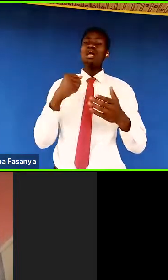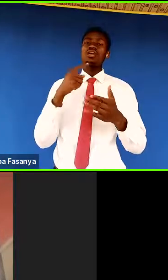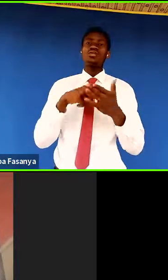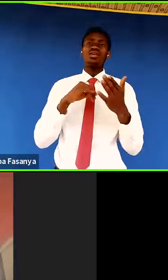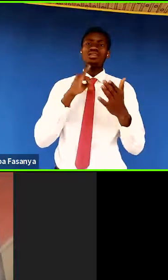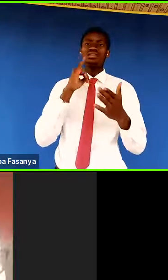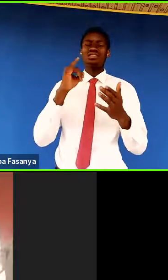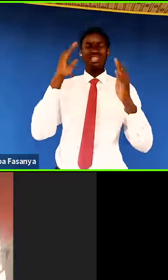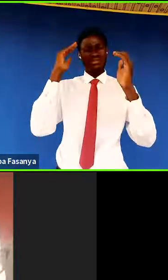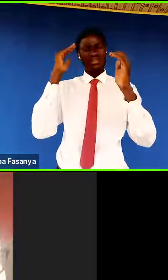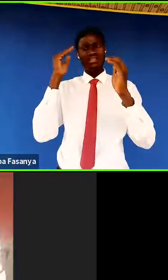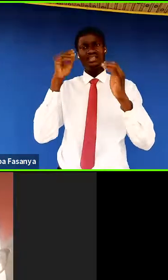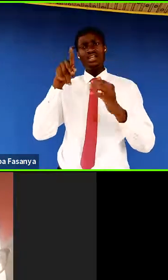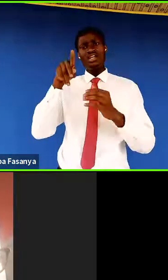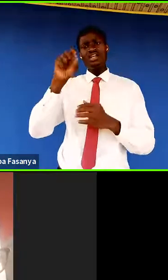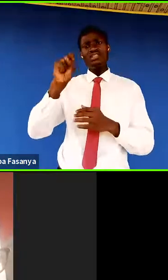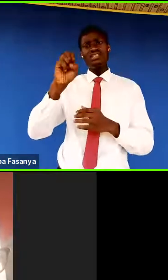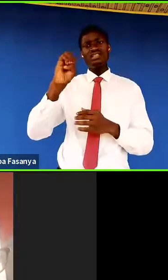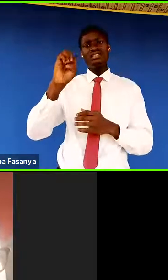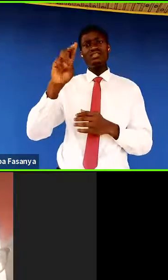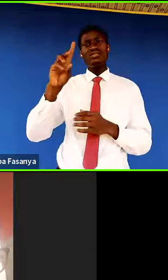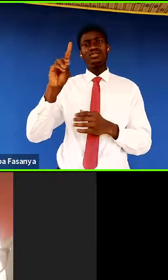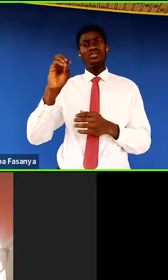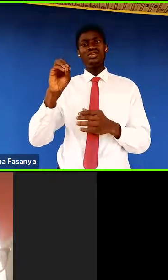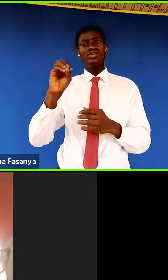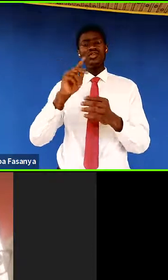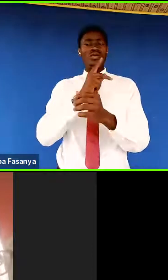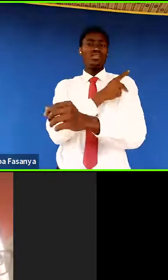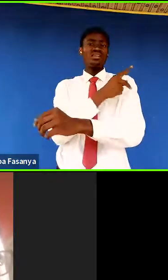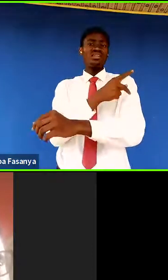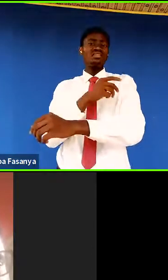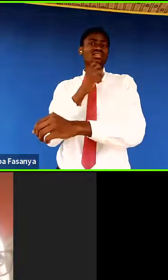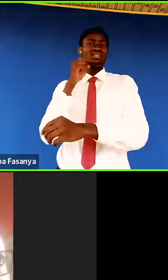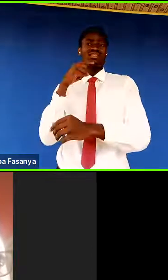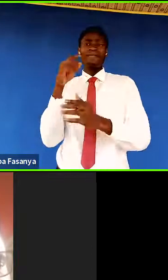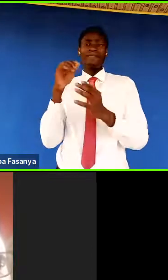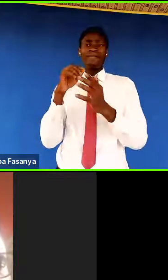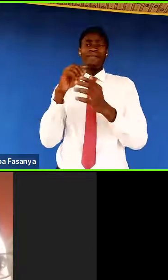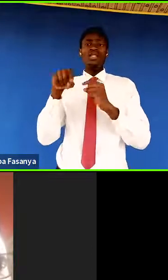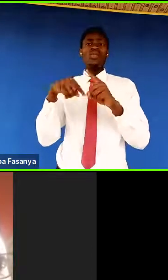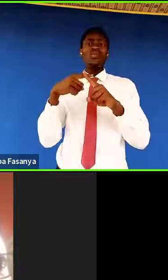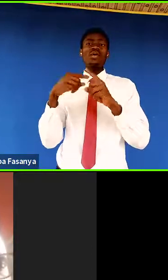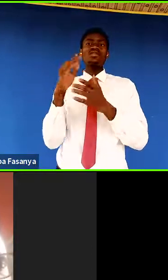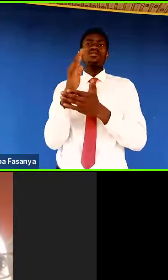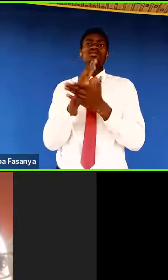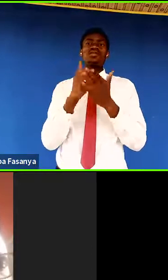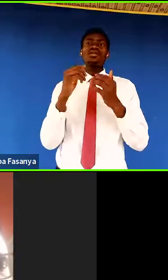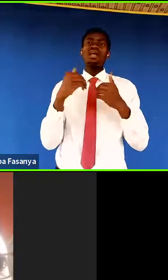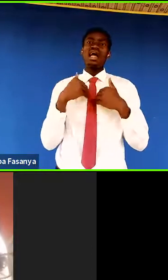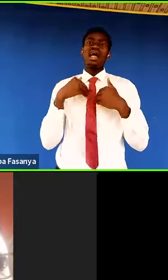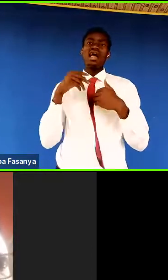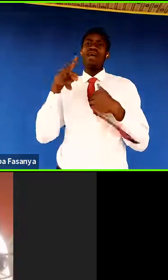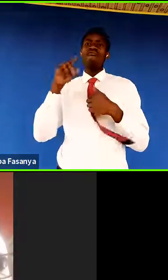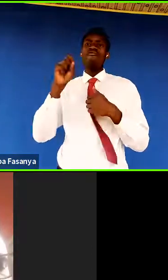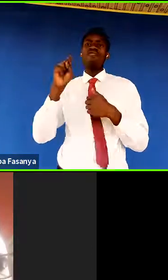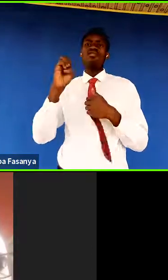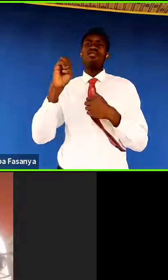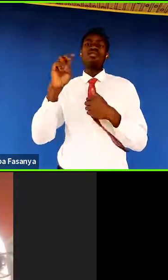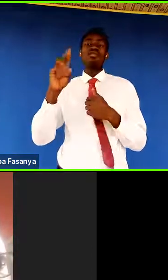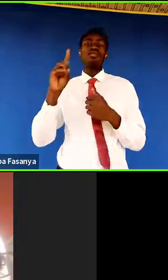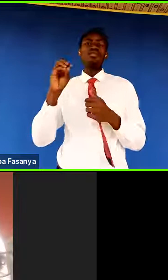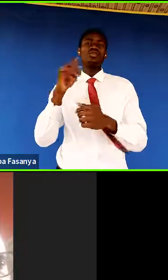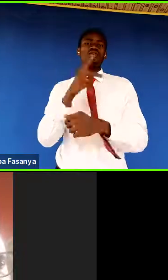Pseudo pregnancy, she said that when someone has pseudo pregnancy, the person has all the symptoms